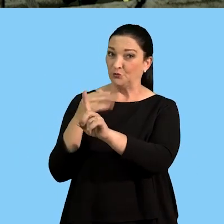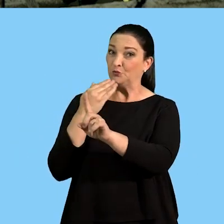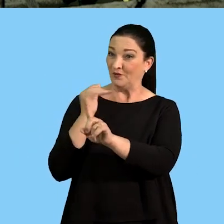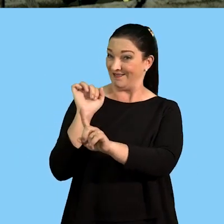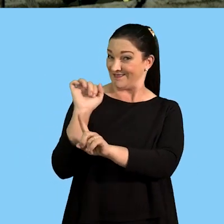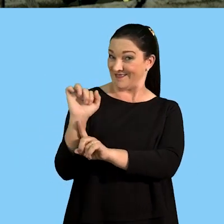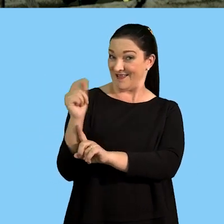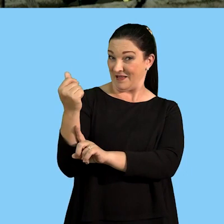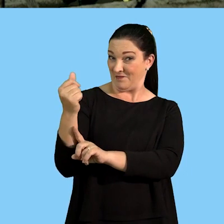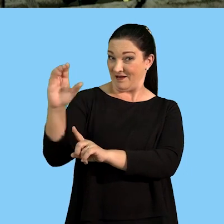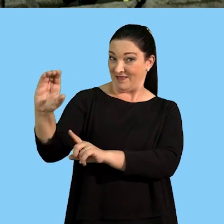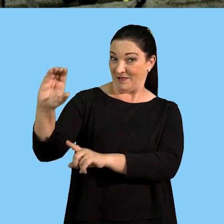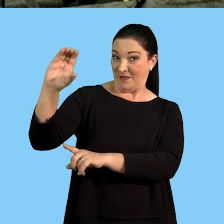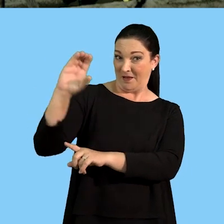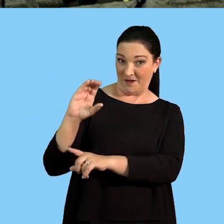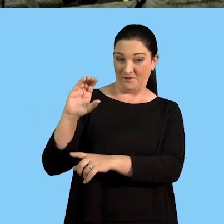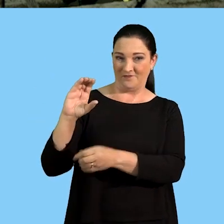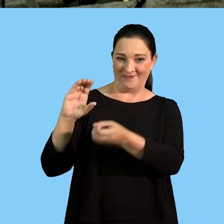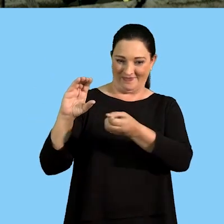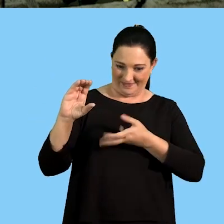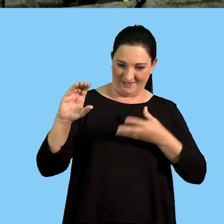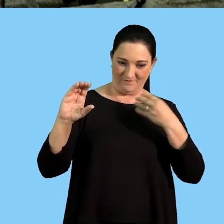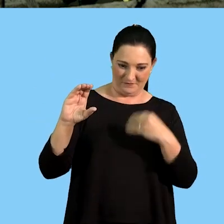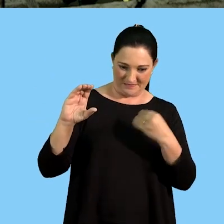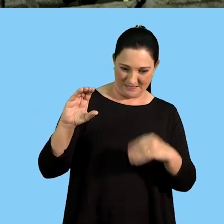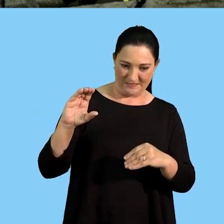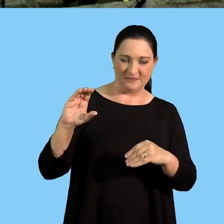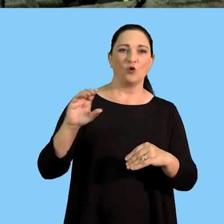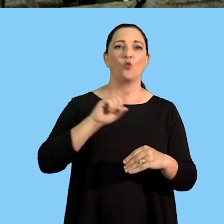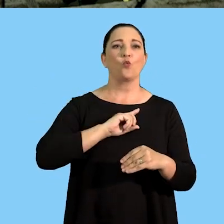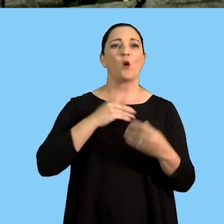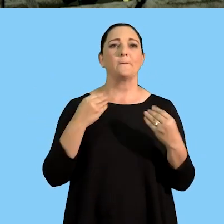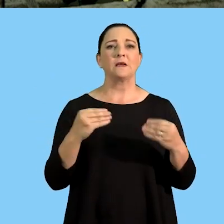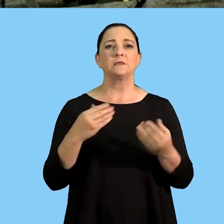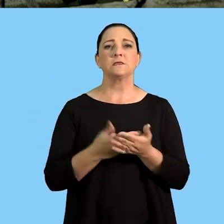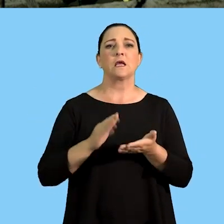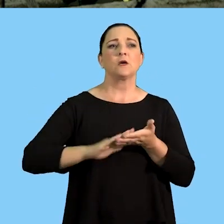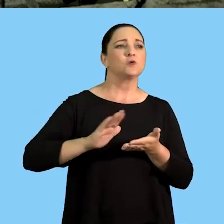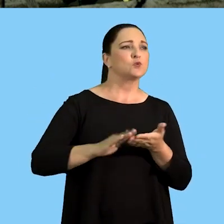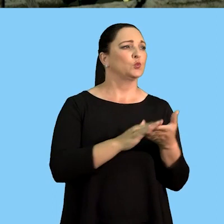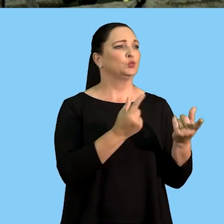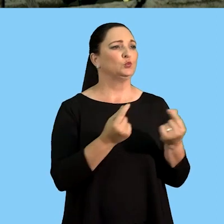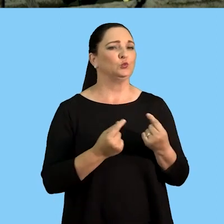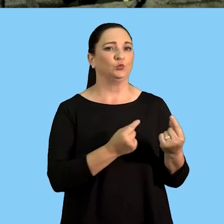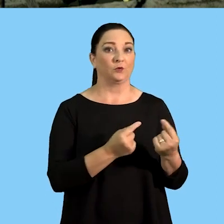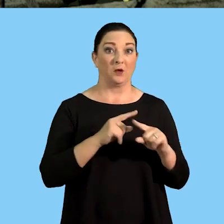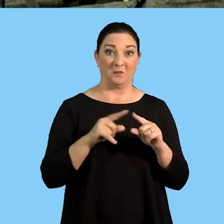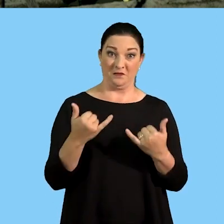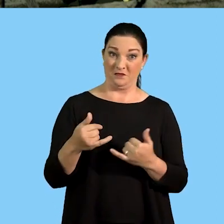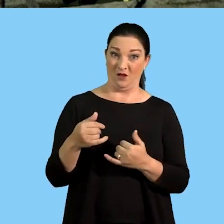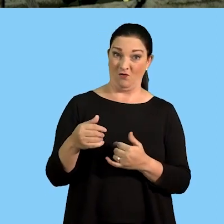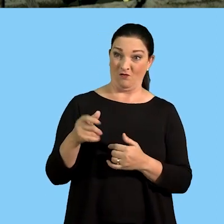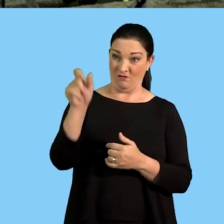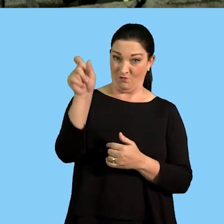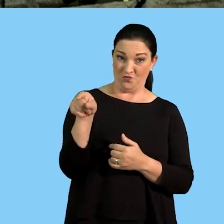takes their capital and puts it in a business so that the business has enough cash flow to run its business. So when investors